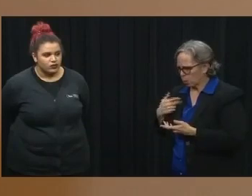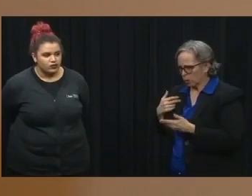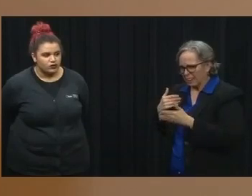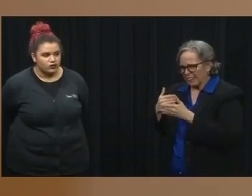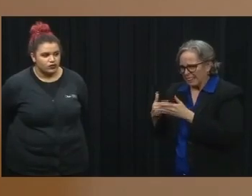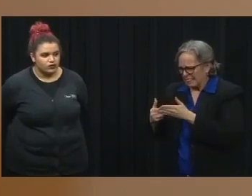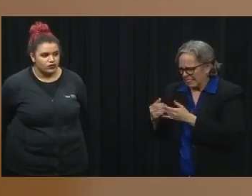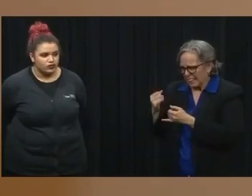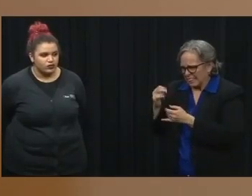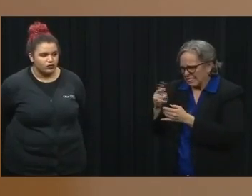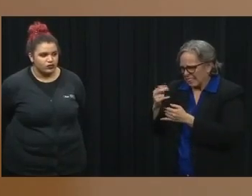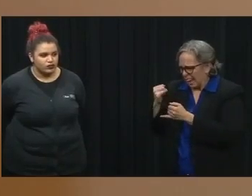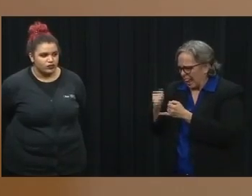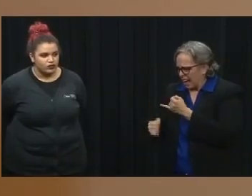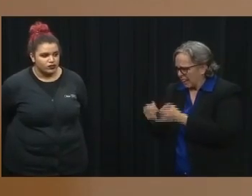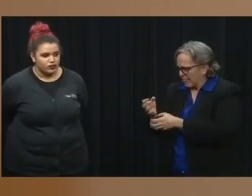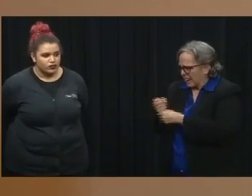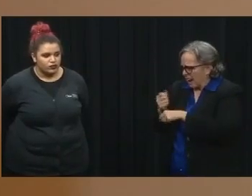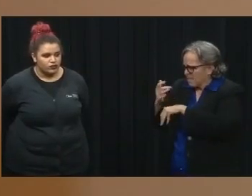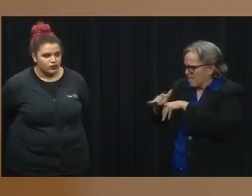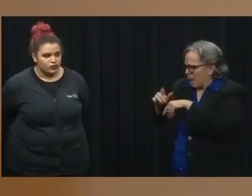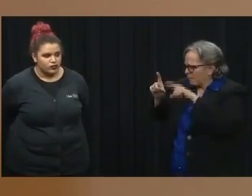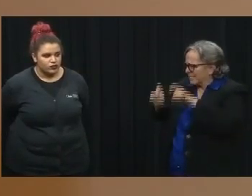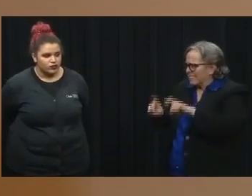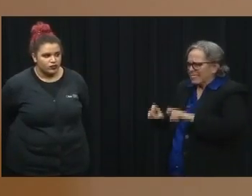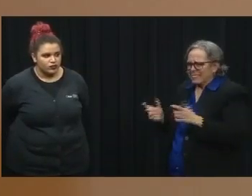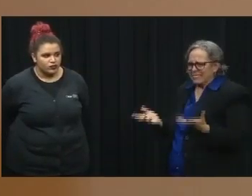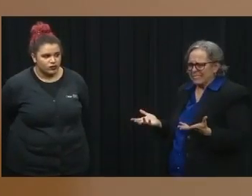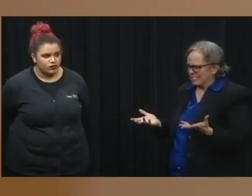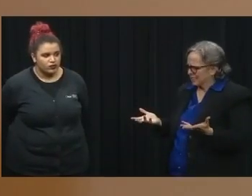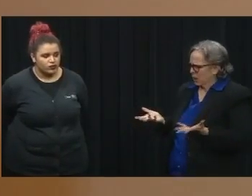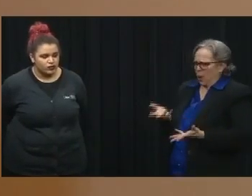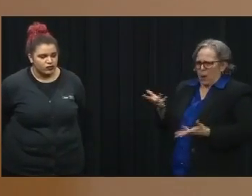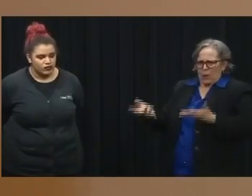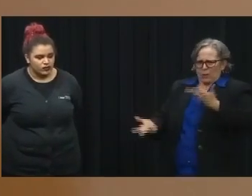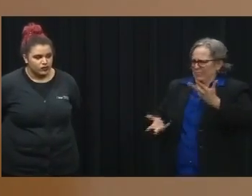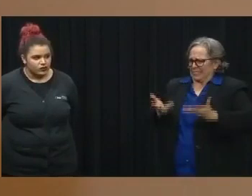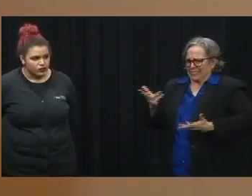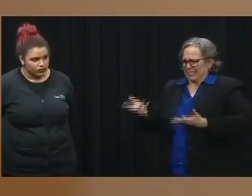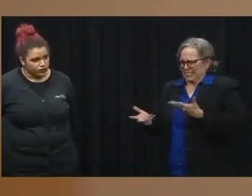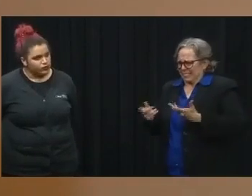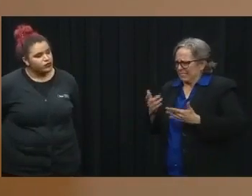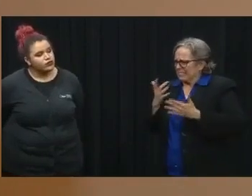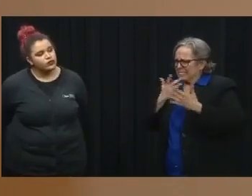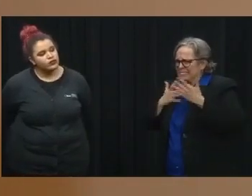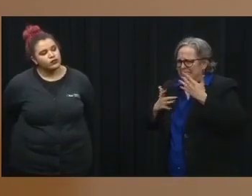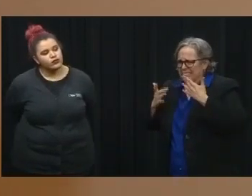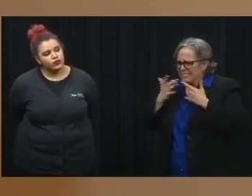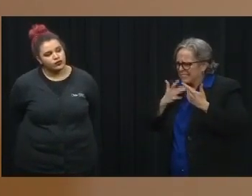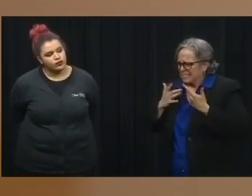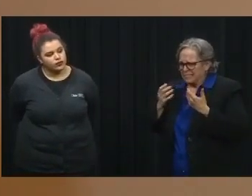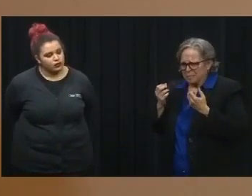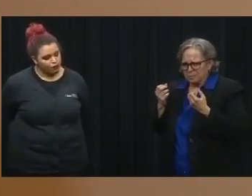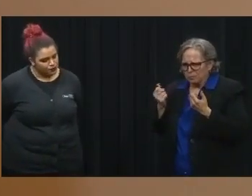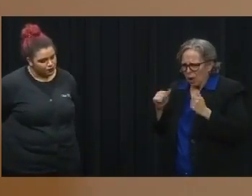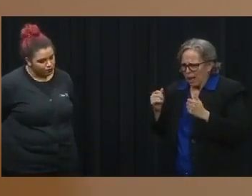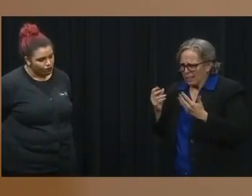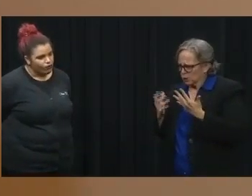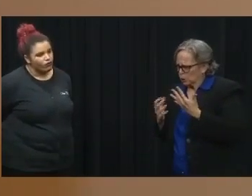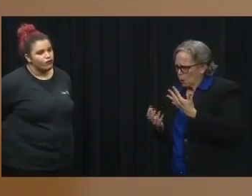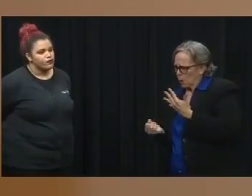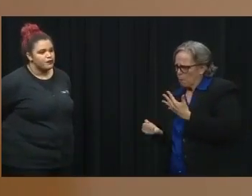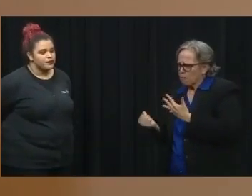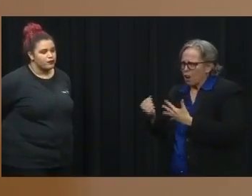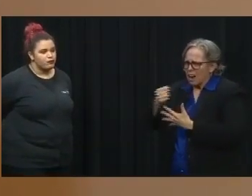And rightfully so, there's prioritization going on of scarce resources, but we can't assume anything about